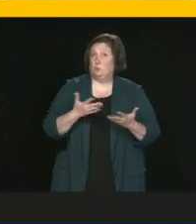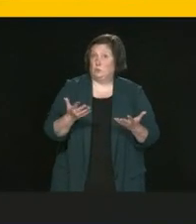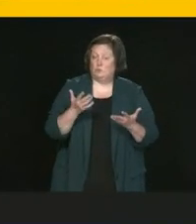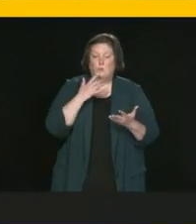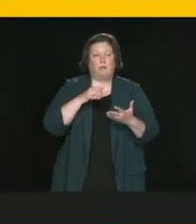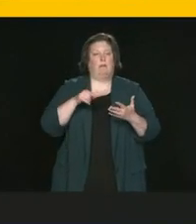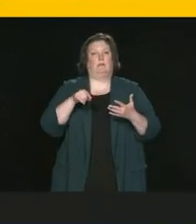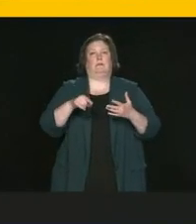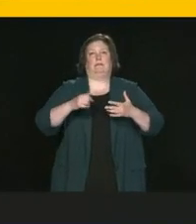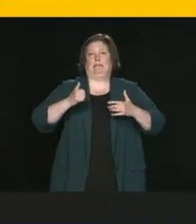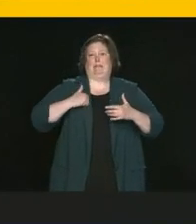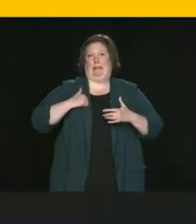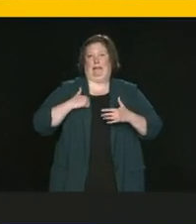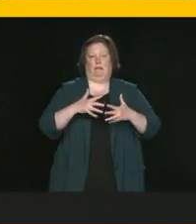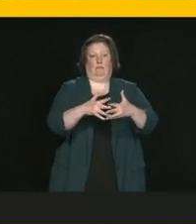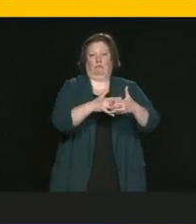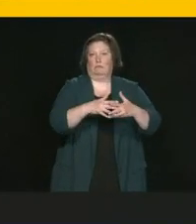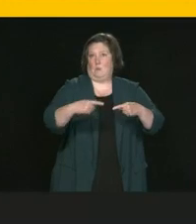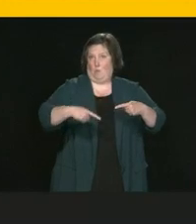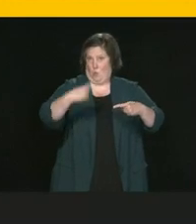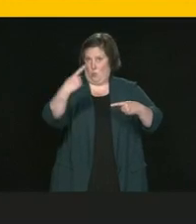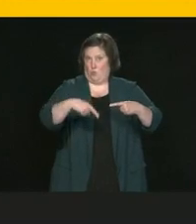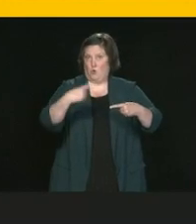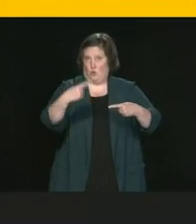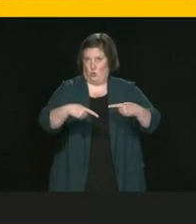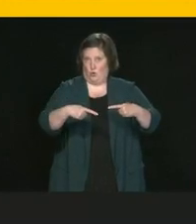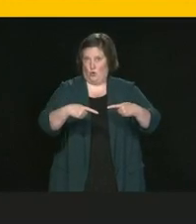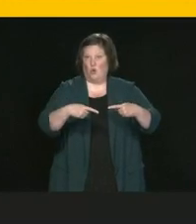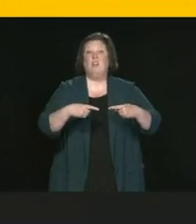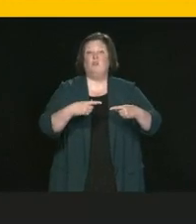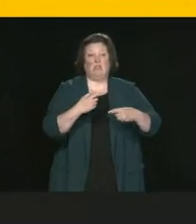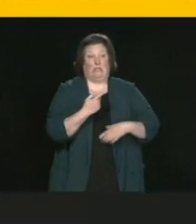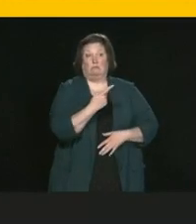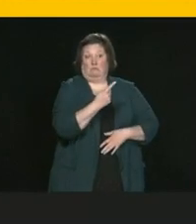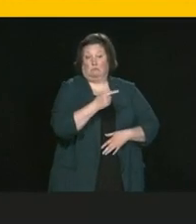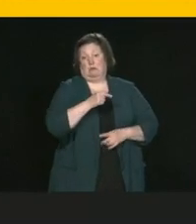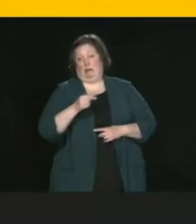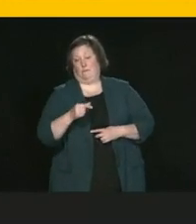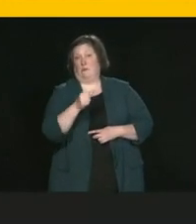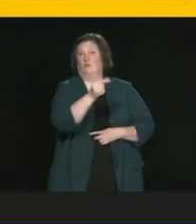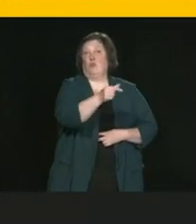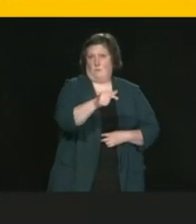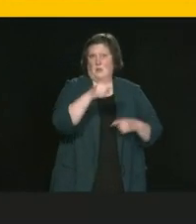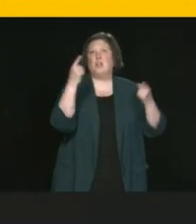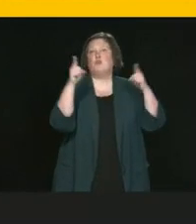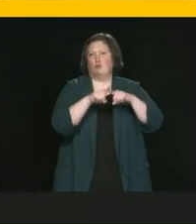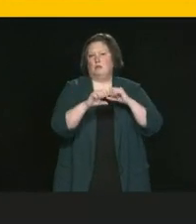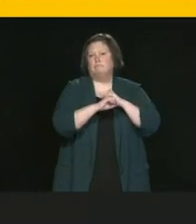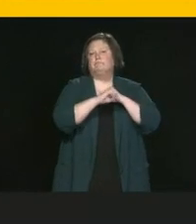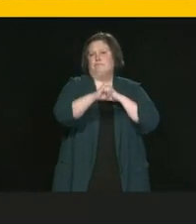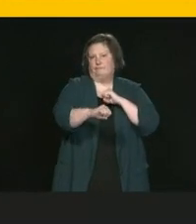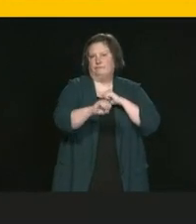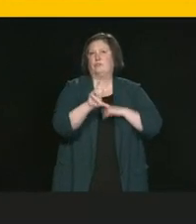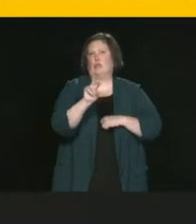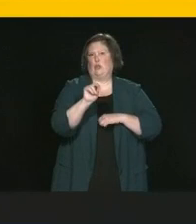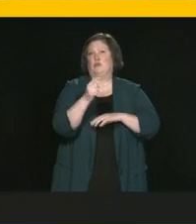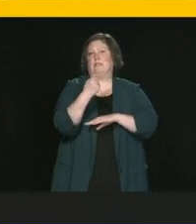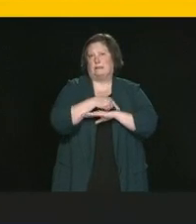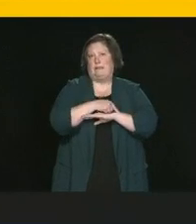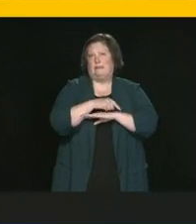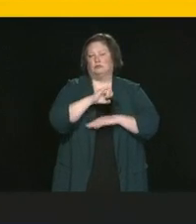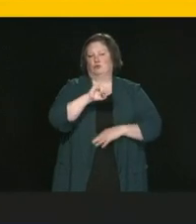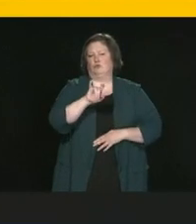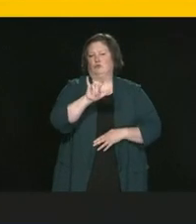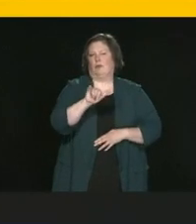that Canada and the United States have once again agreed to extend by 30 days until July 21st the